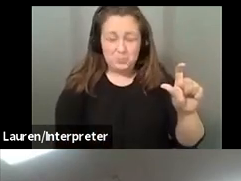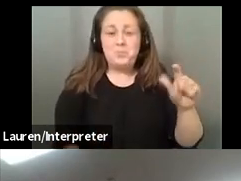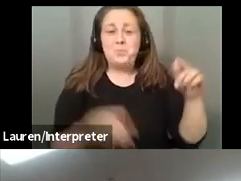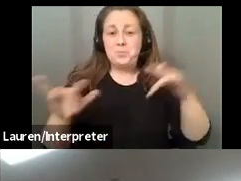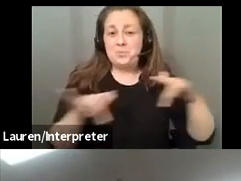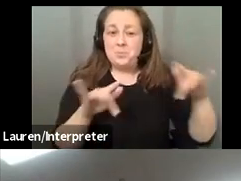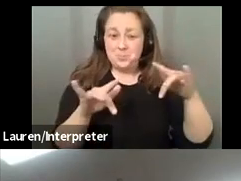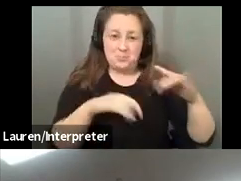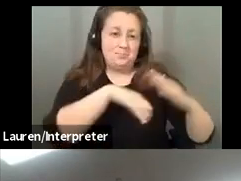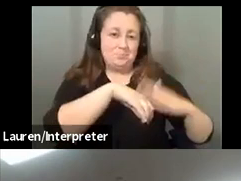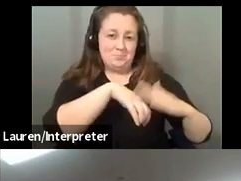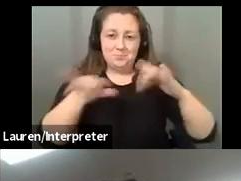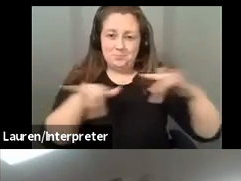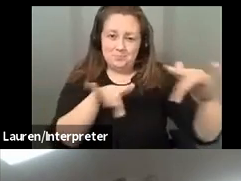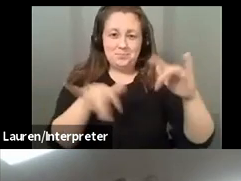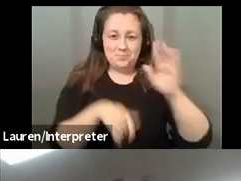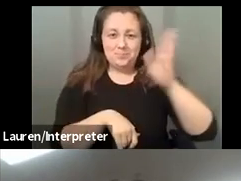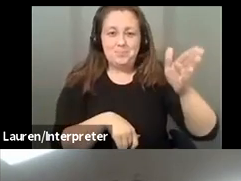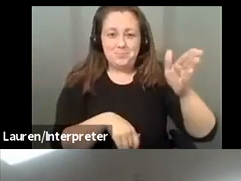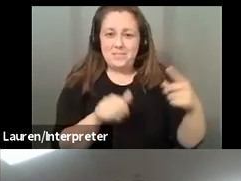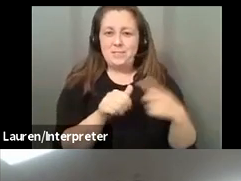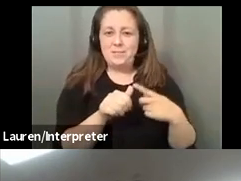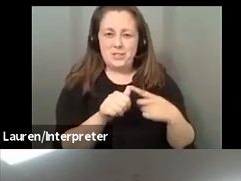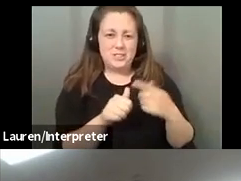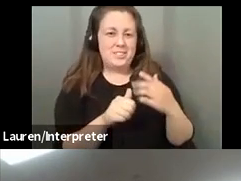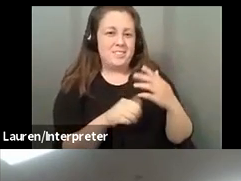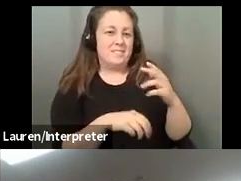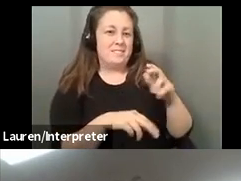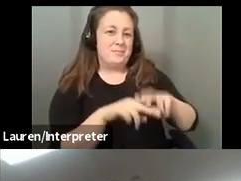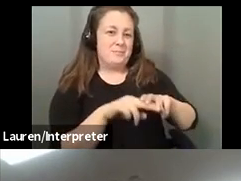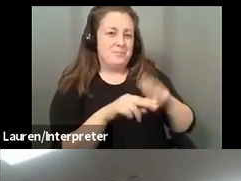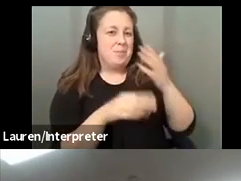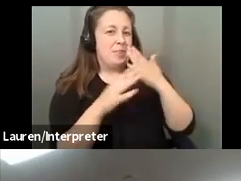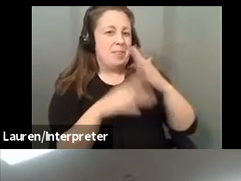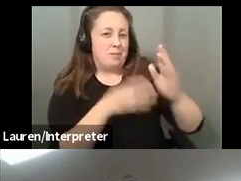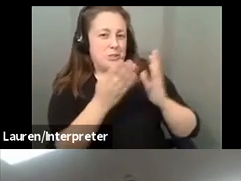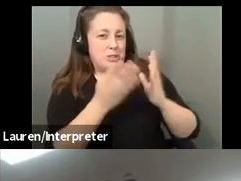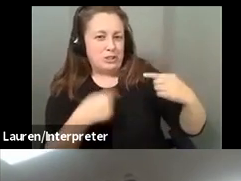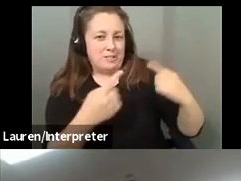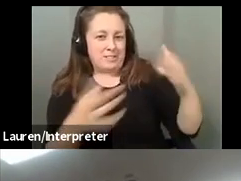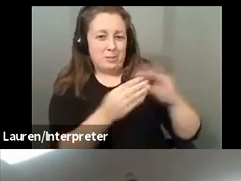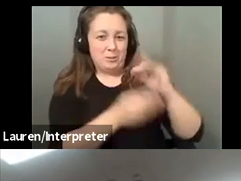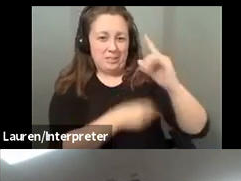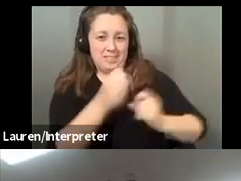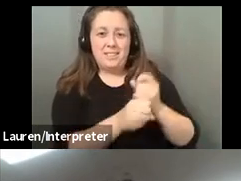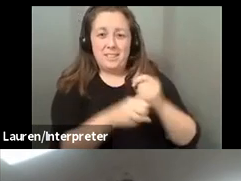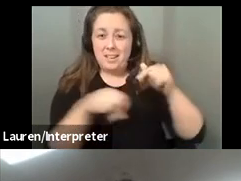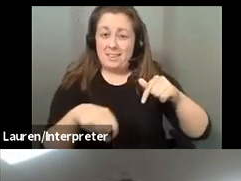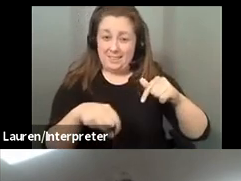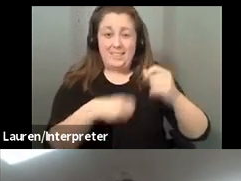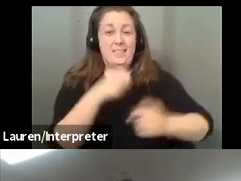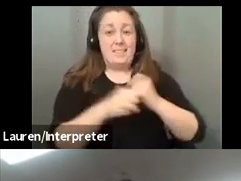recorded. First of all, Madam Chair, thank you for your year of service this year. It has been a year like no other. I don't think